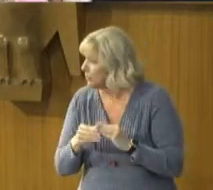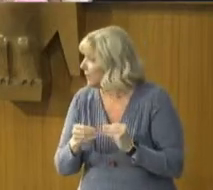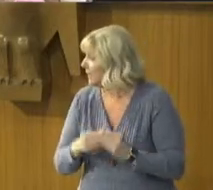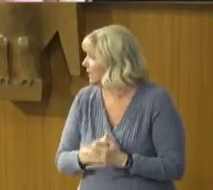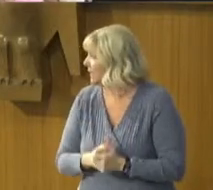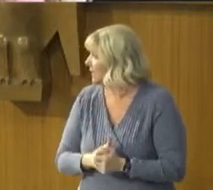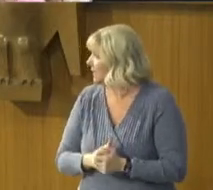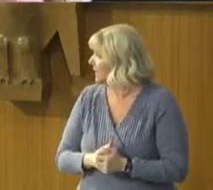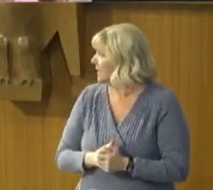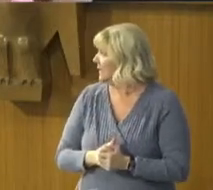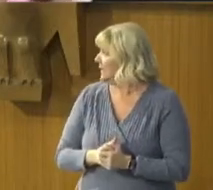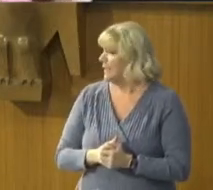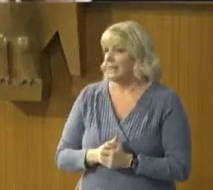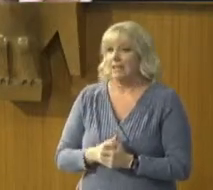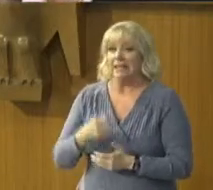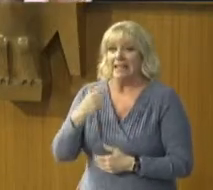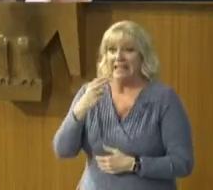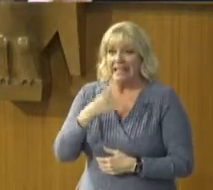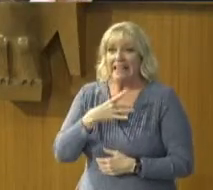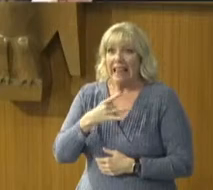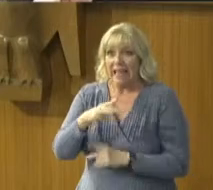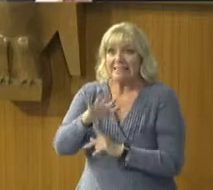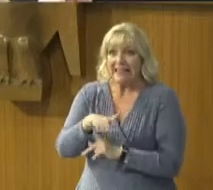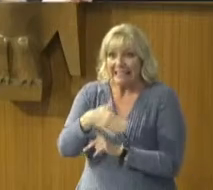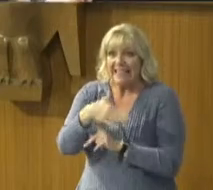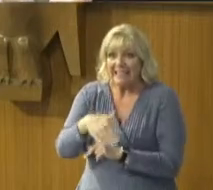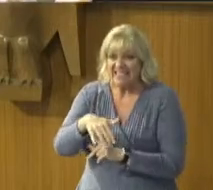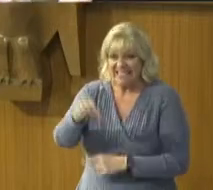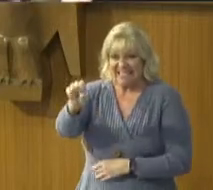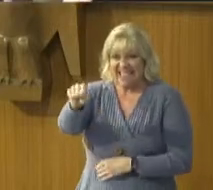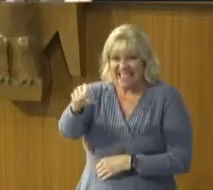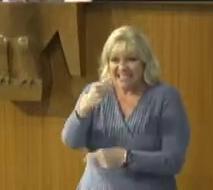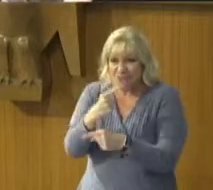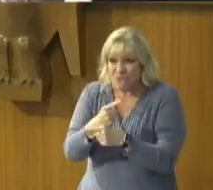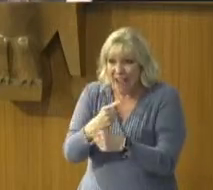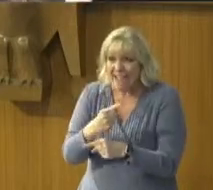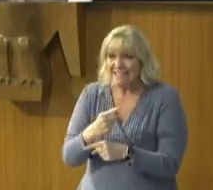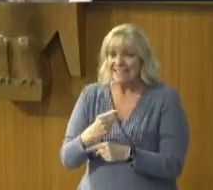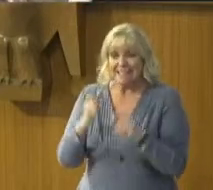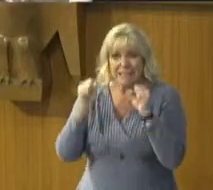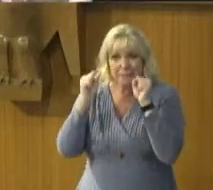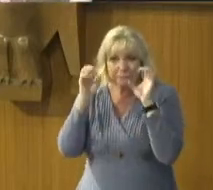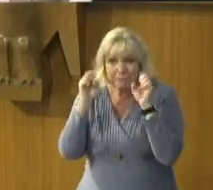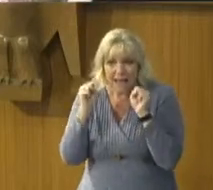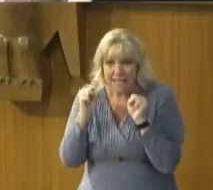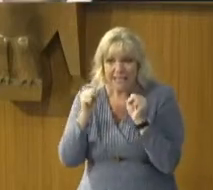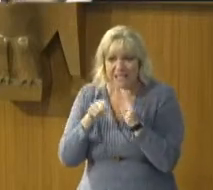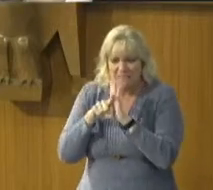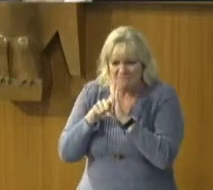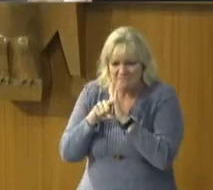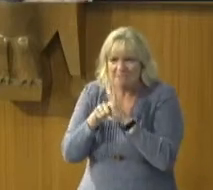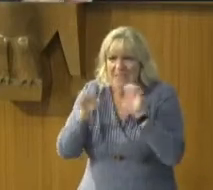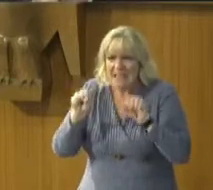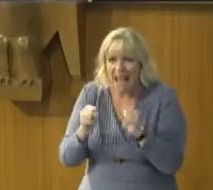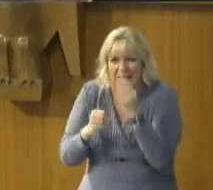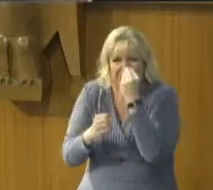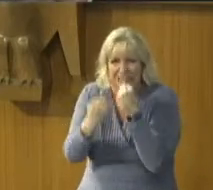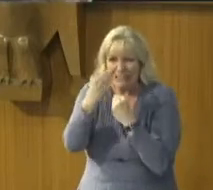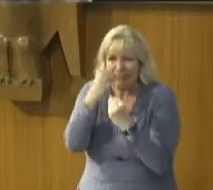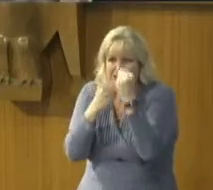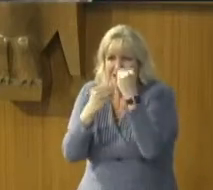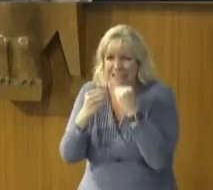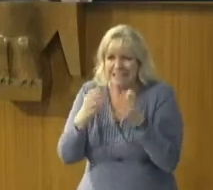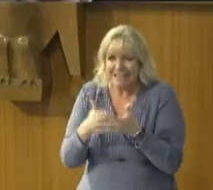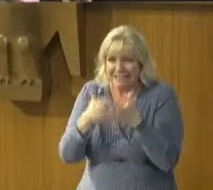Oh my goodness, he likes leaves, that's right. Yes, it's amazing how much they can eat. And so